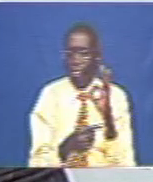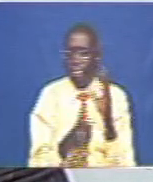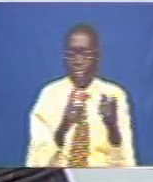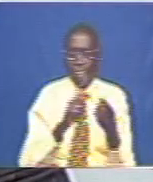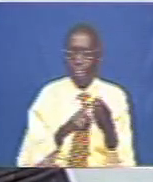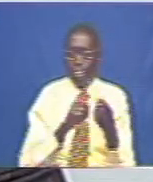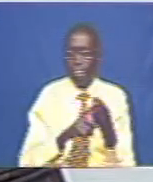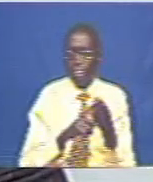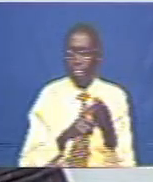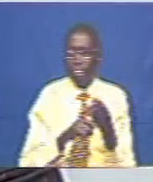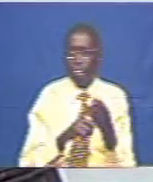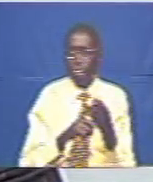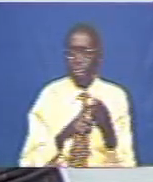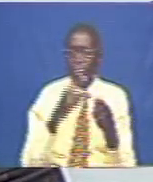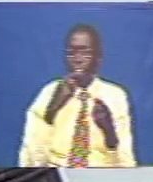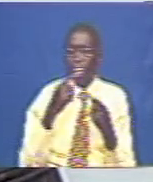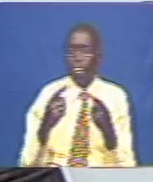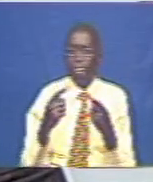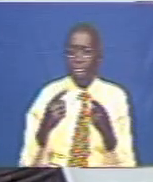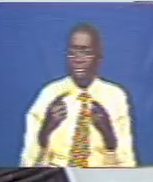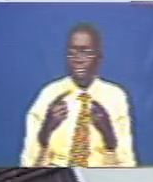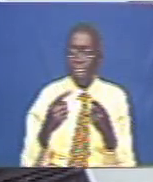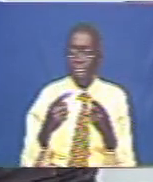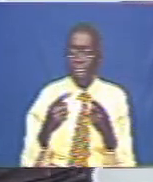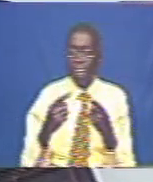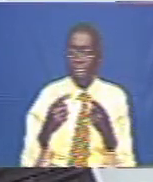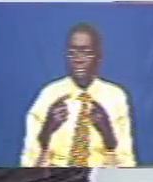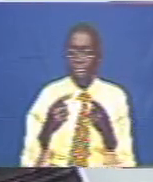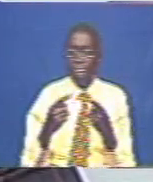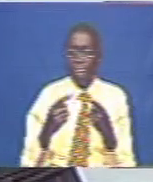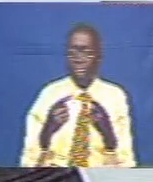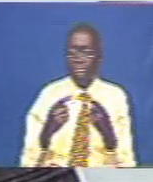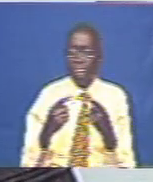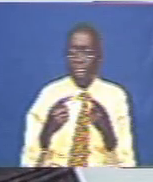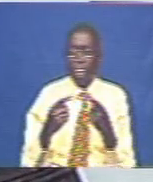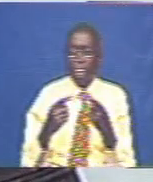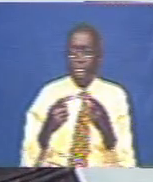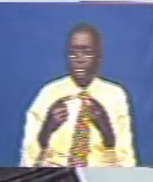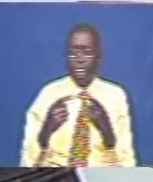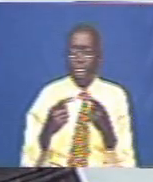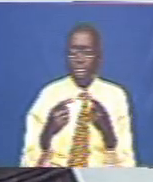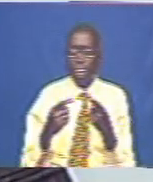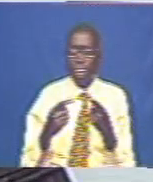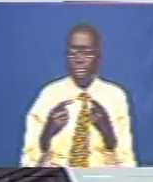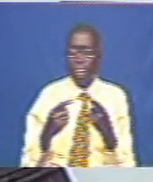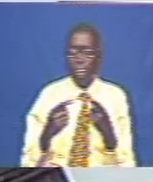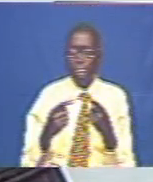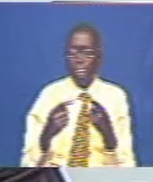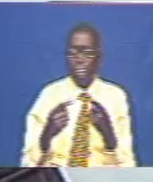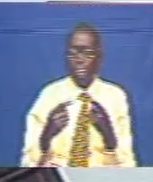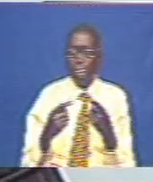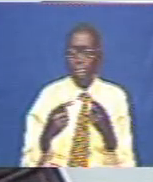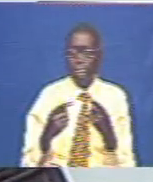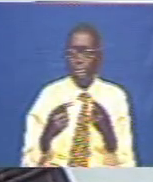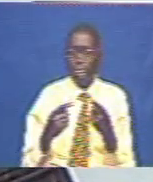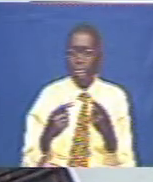One, which I can give you categories, three eyes. One, we have looked at, we have had issues to do with what I can refer to crisis of